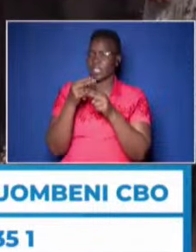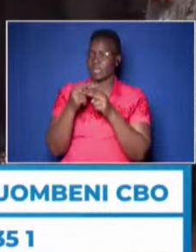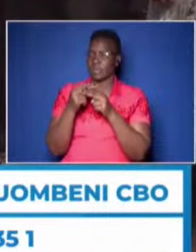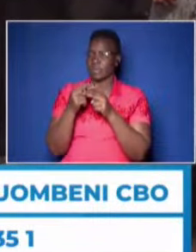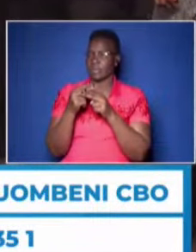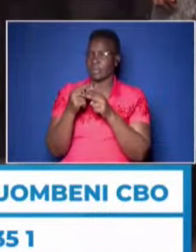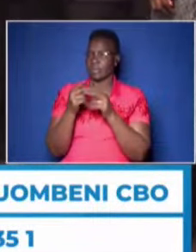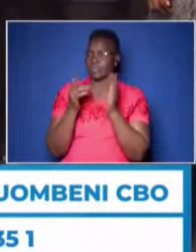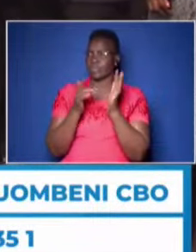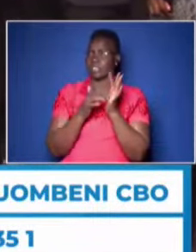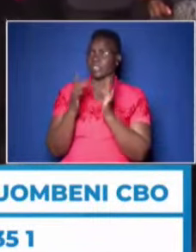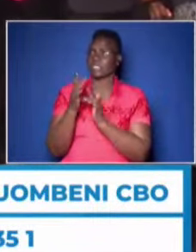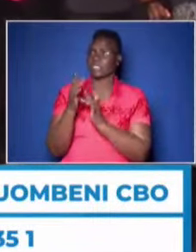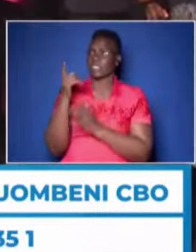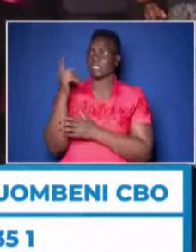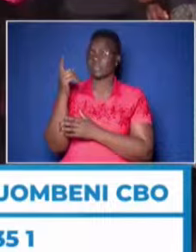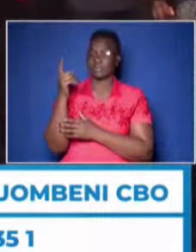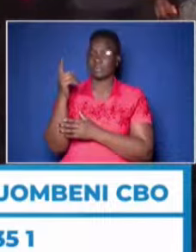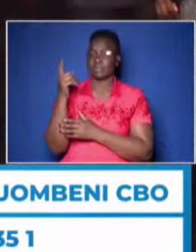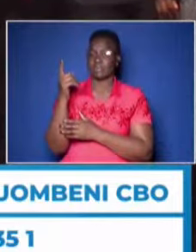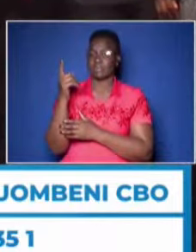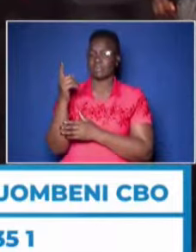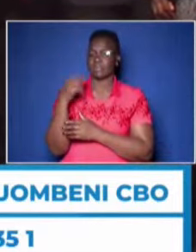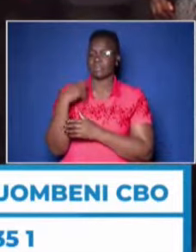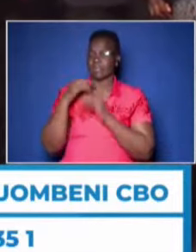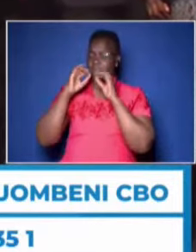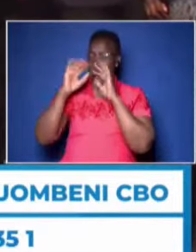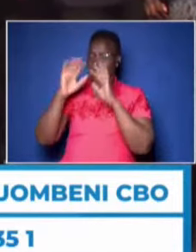Jesus bless the work of his